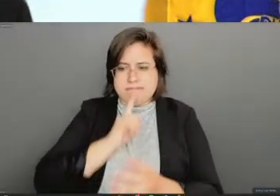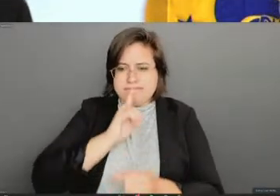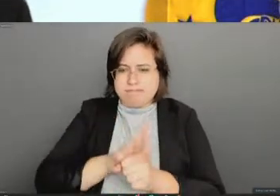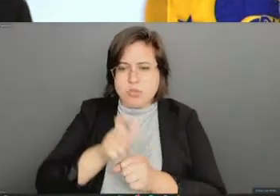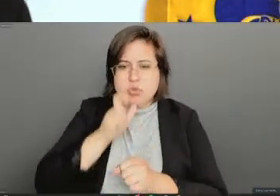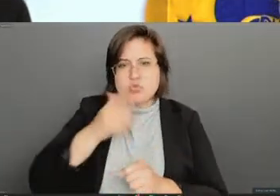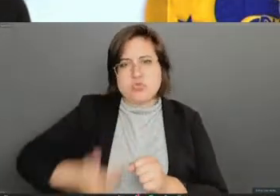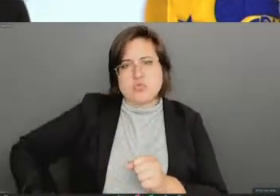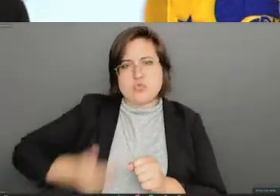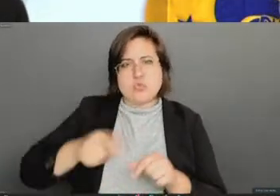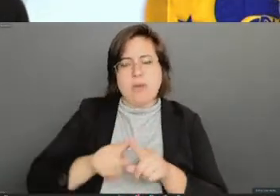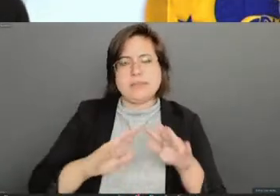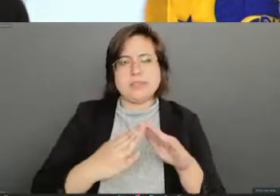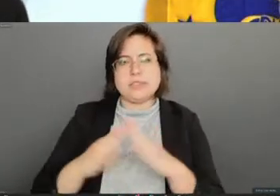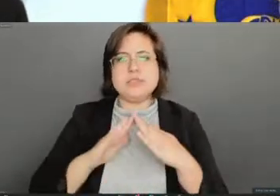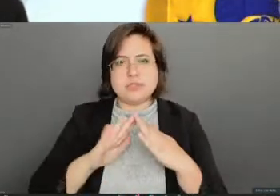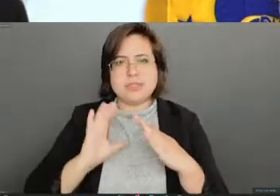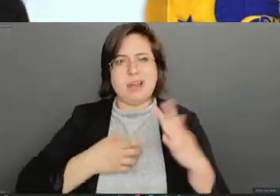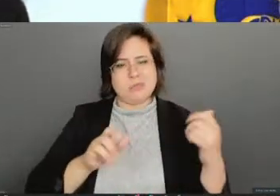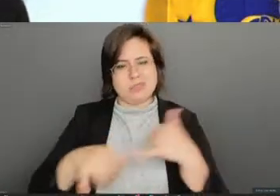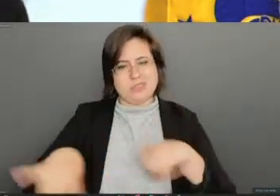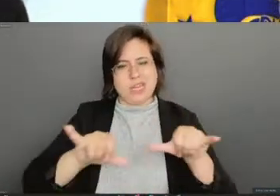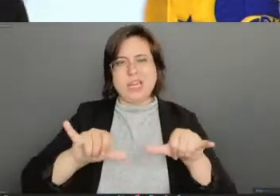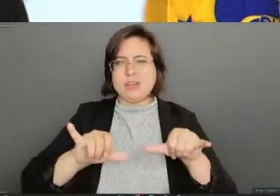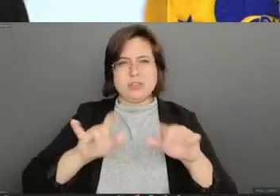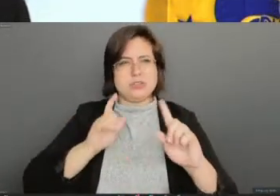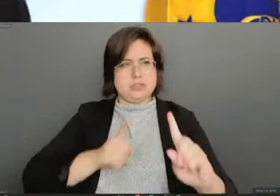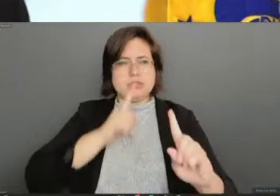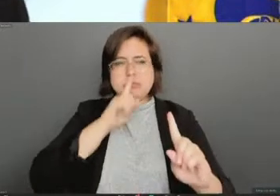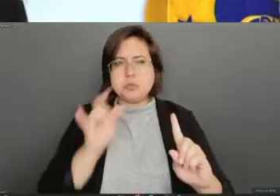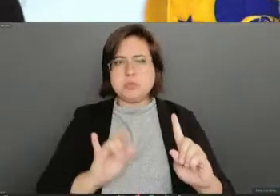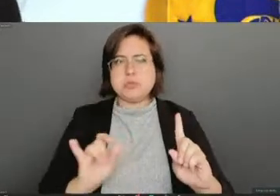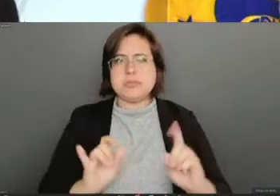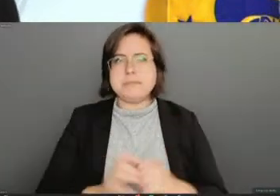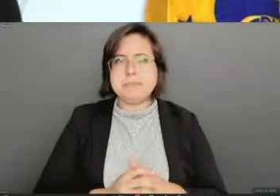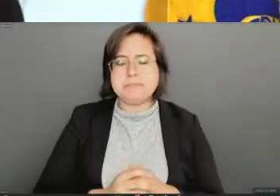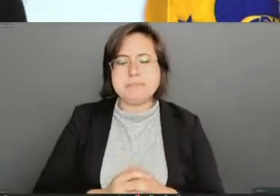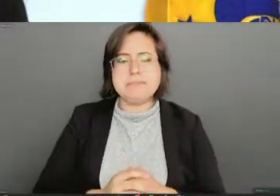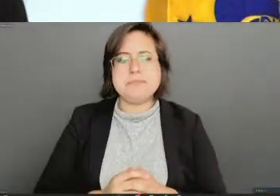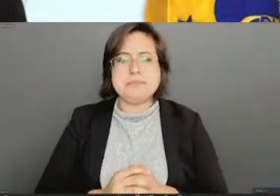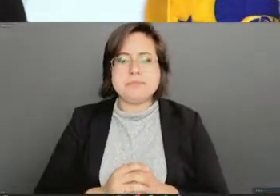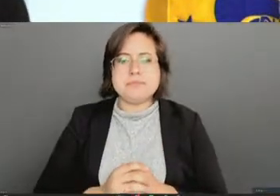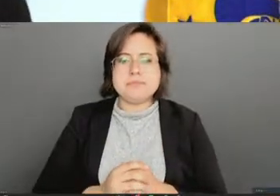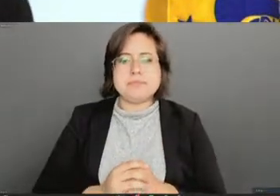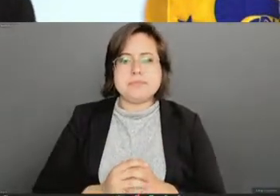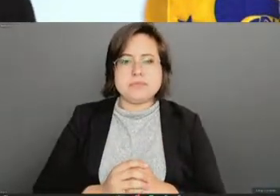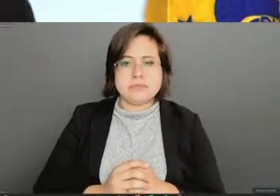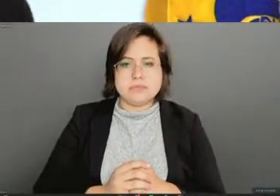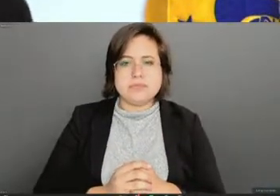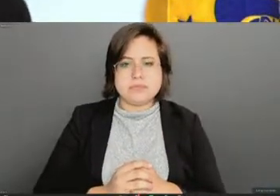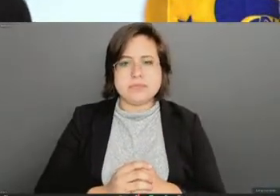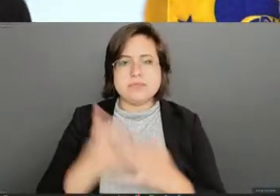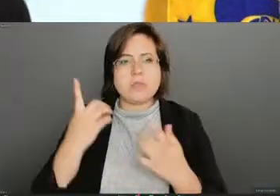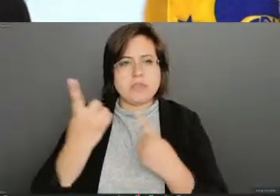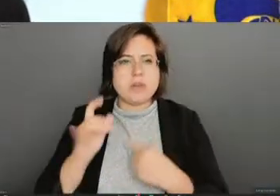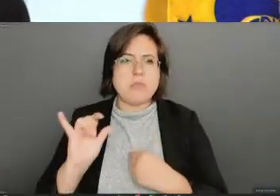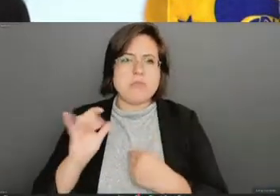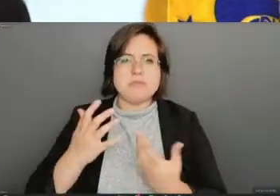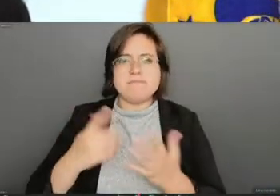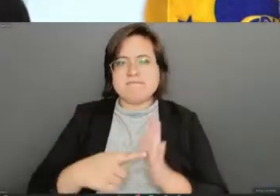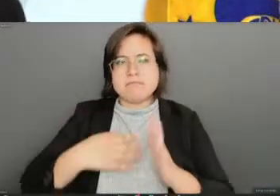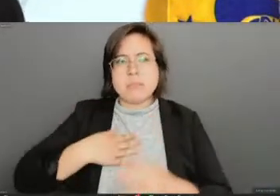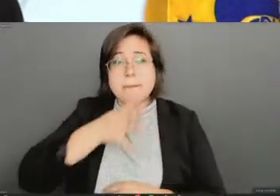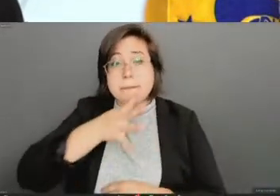a community, of what kind of standards we choose to live by. And when I think about people like my parents who came to